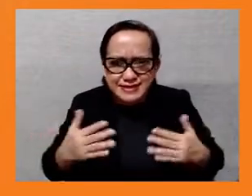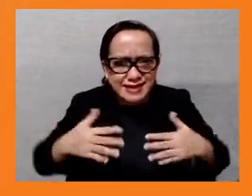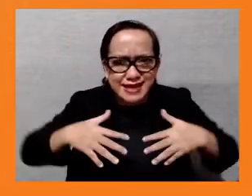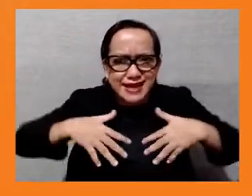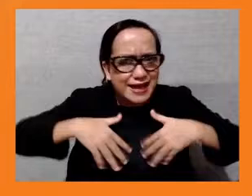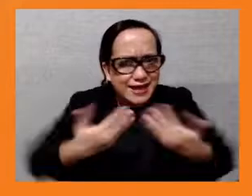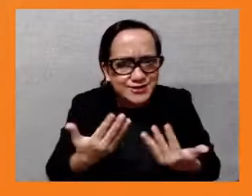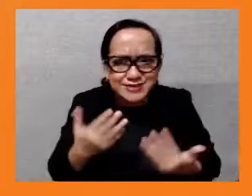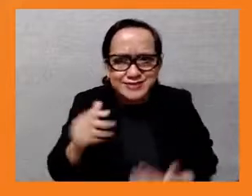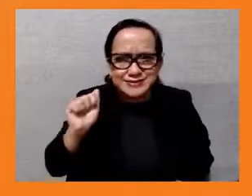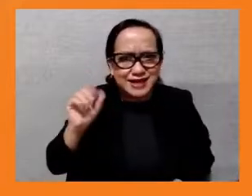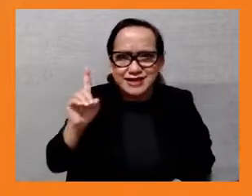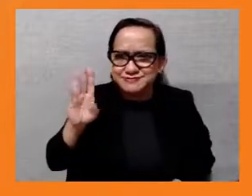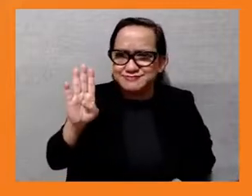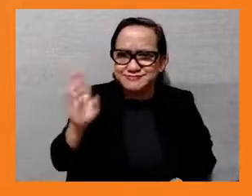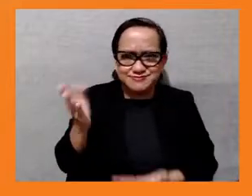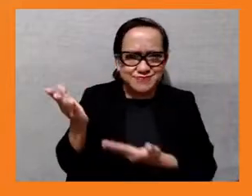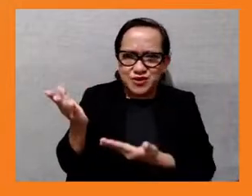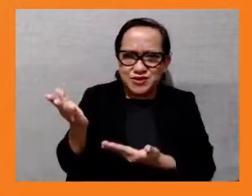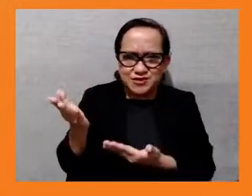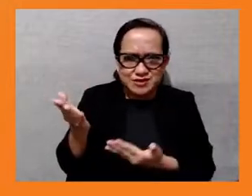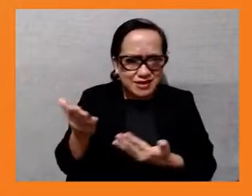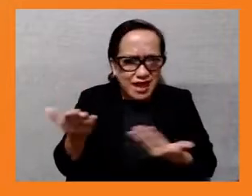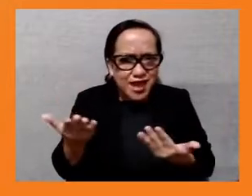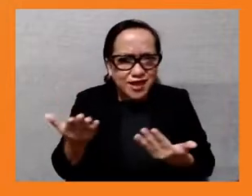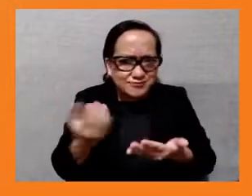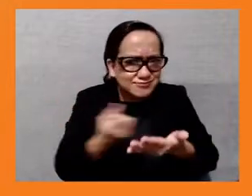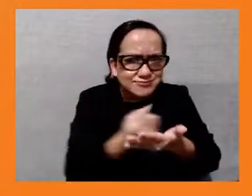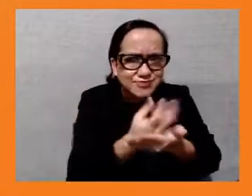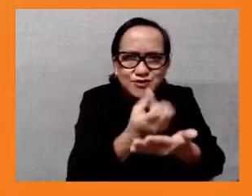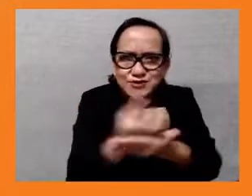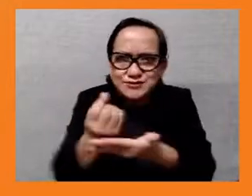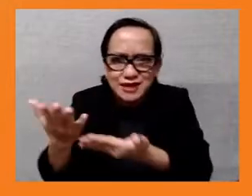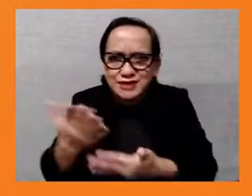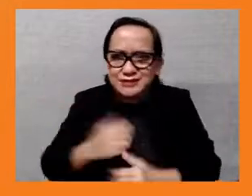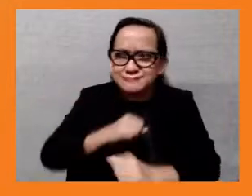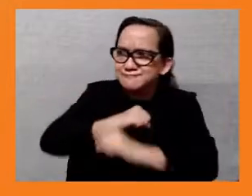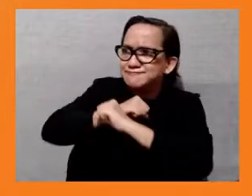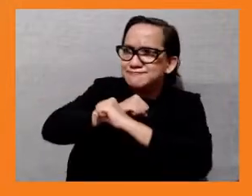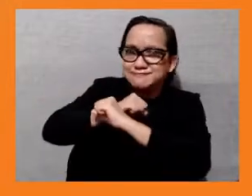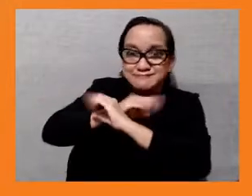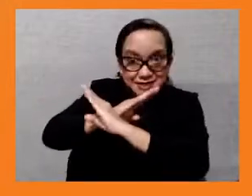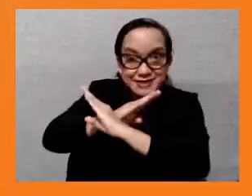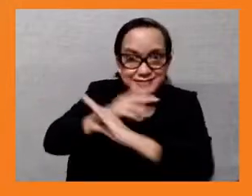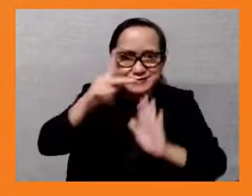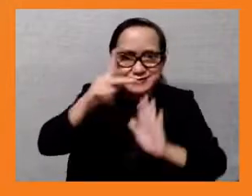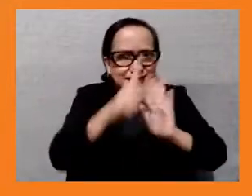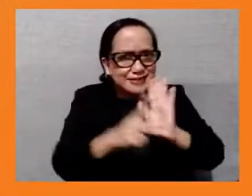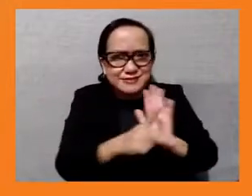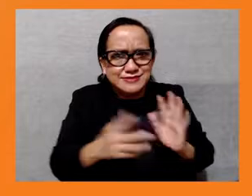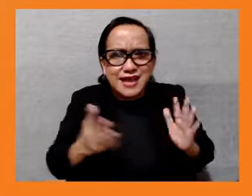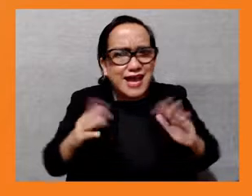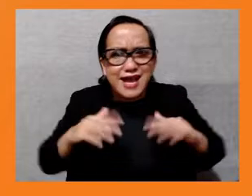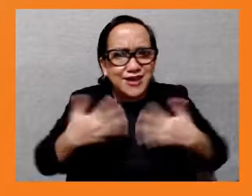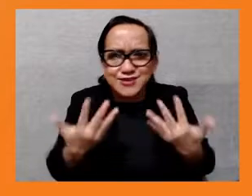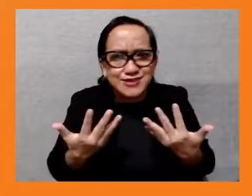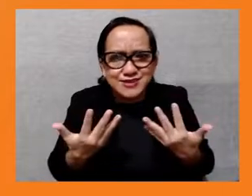presentations today and, you know, enjoying a good consultation session. So, you know, thanks very much. And I'll pass back to you, Ryan. Thanks